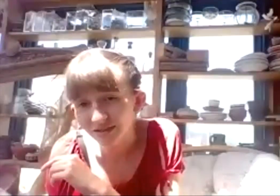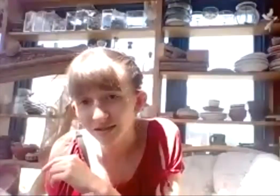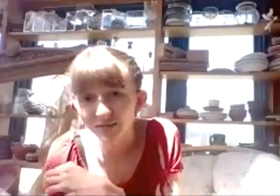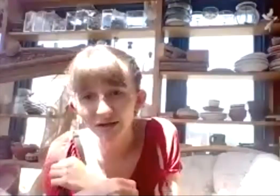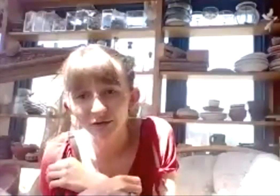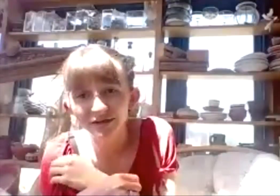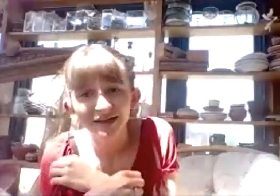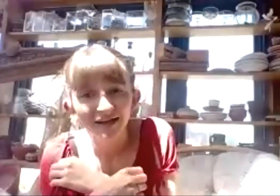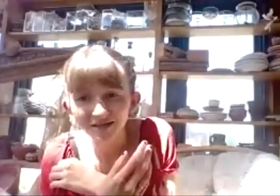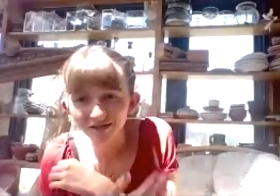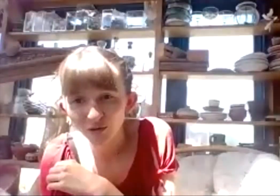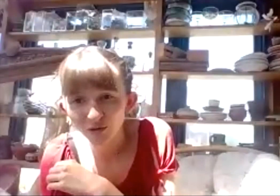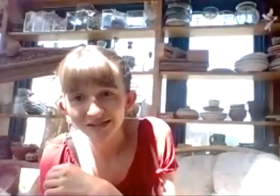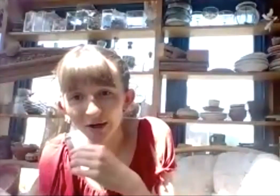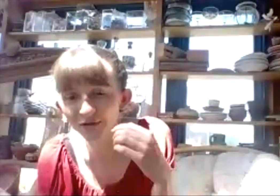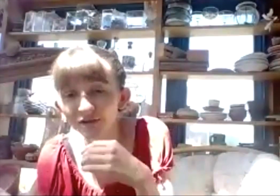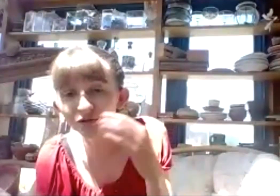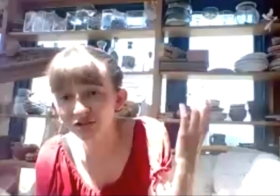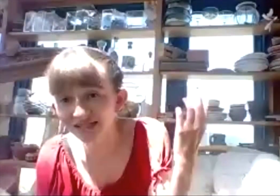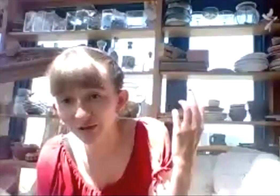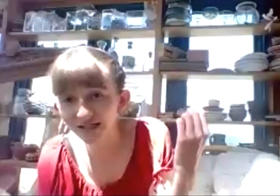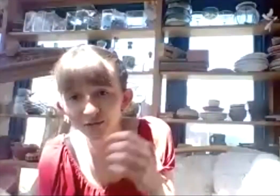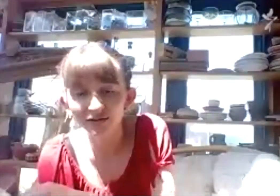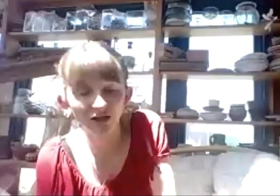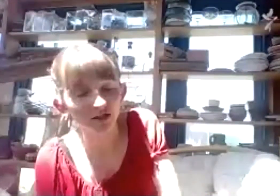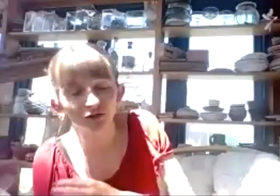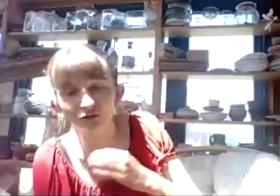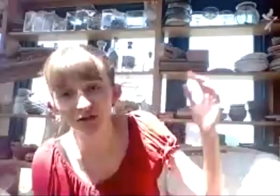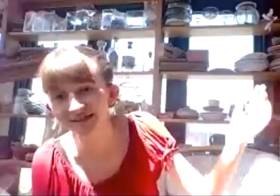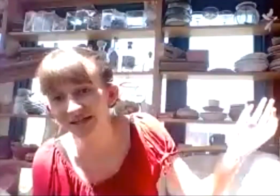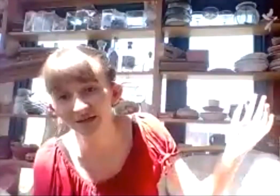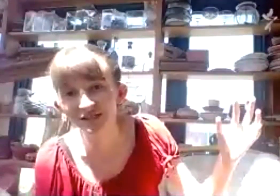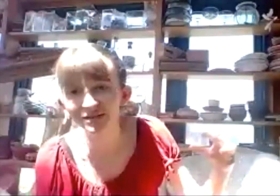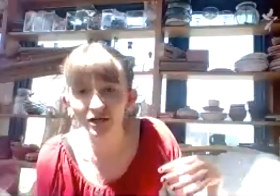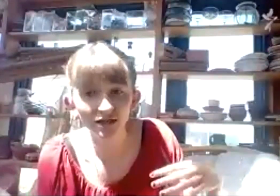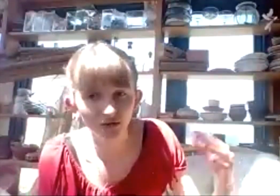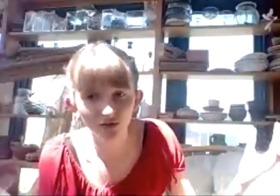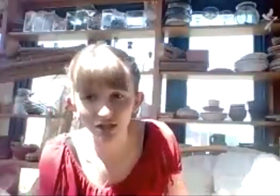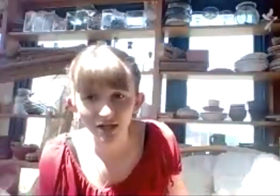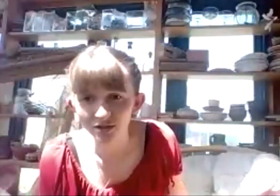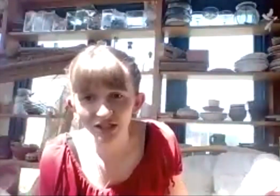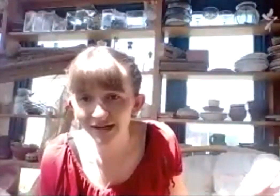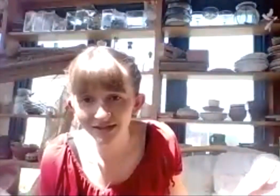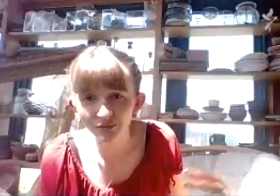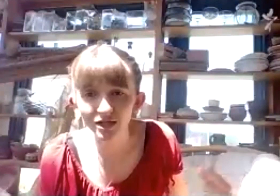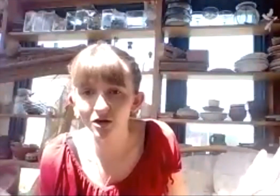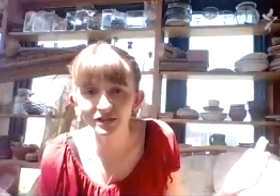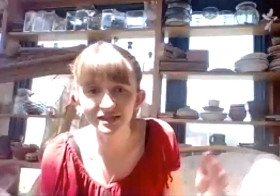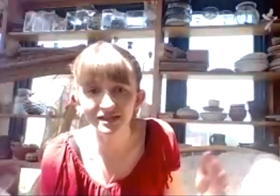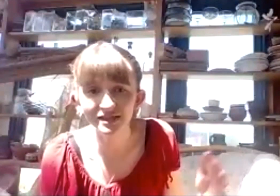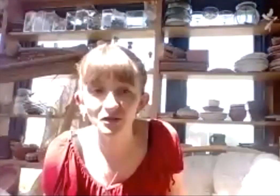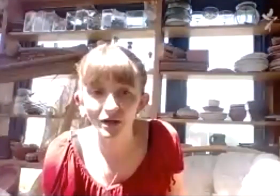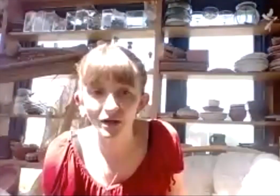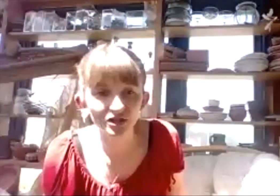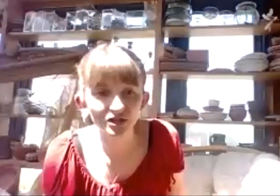into the museum and I would answer their questions about the huge displays. We have like a huge Triceratops display, a huge T-Rex display, all these